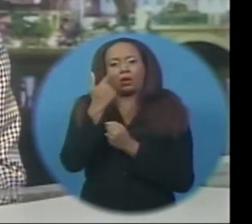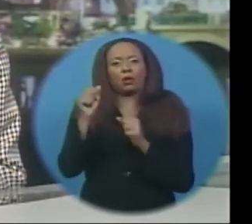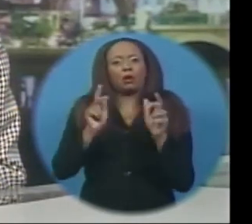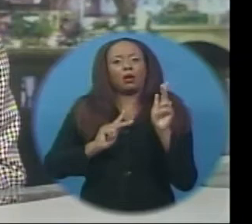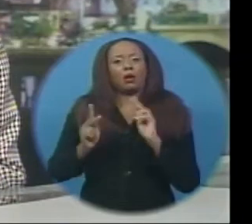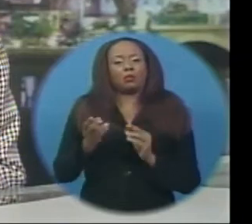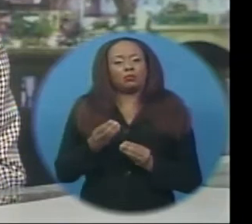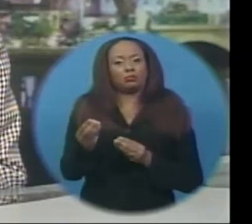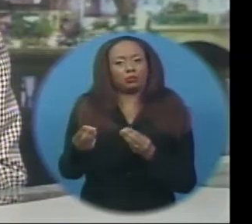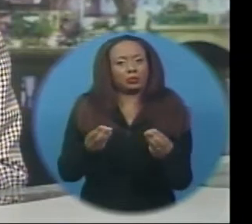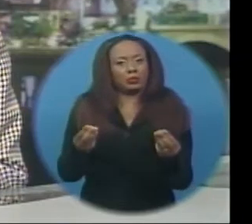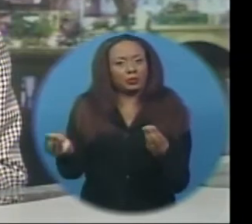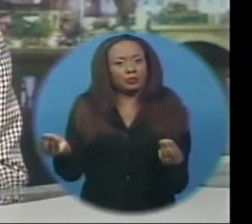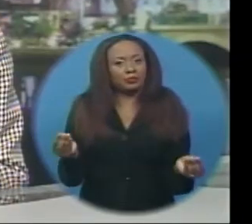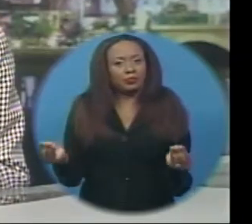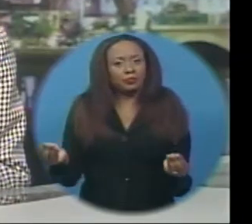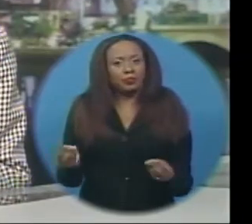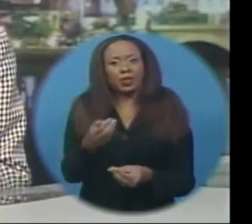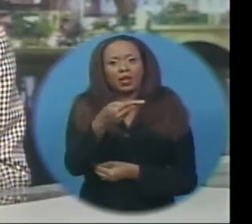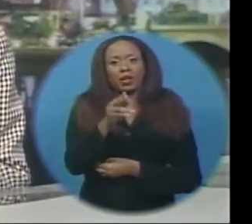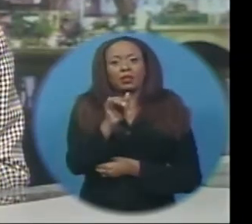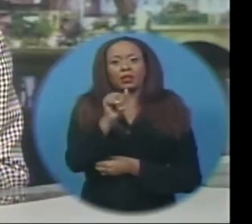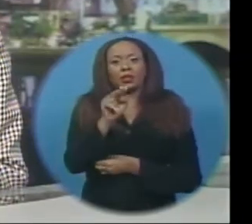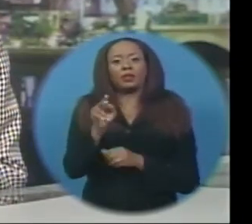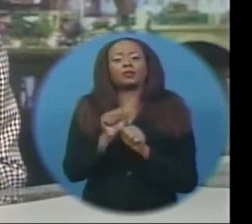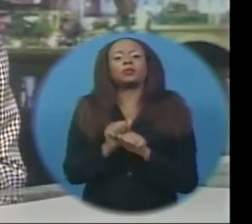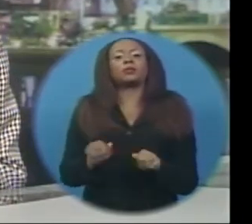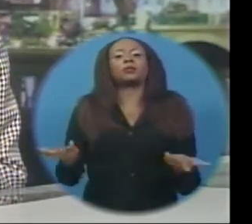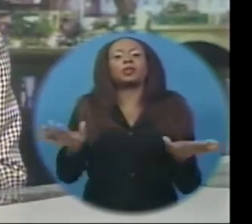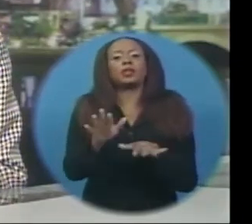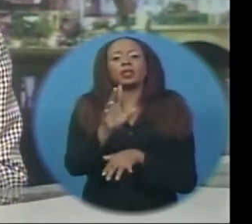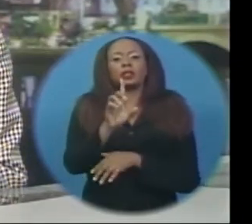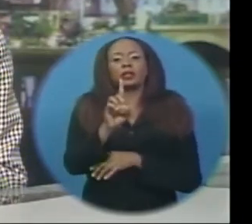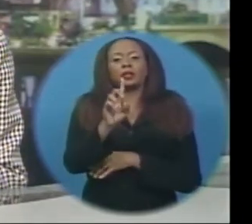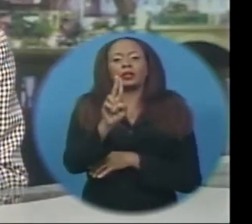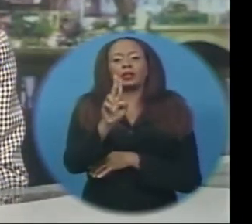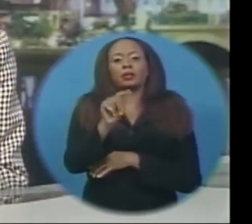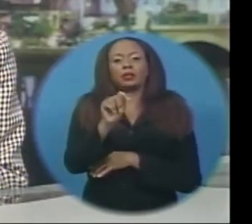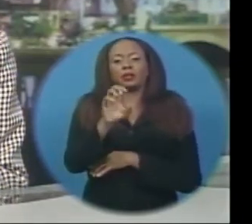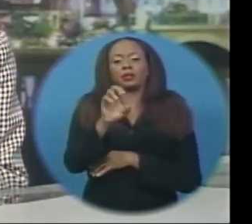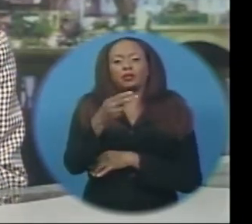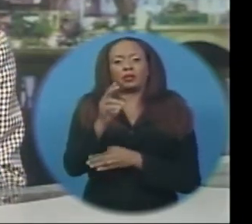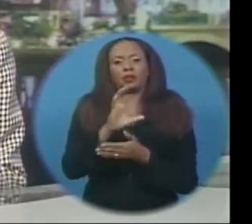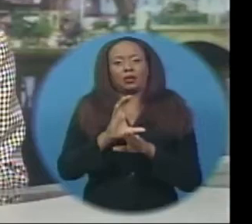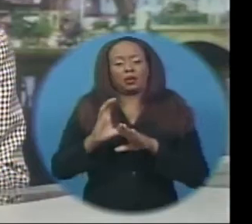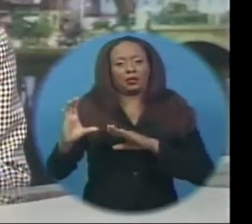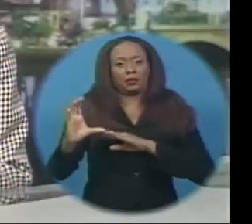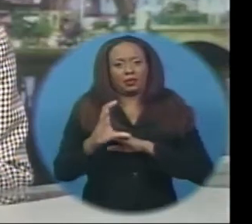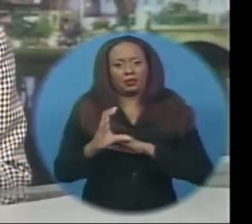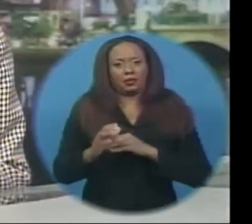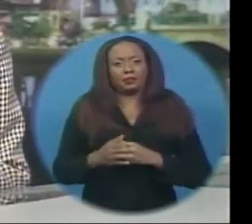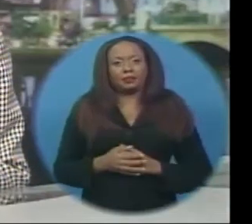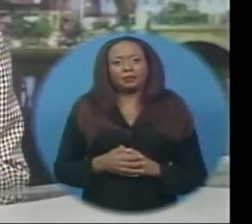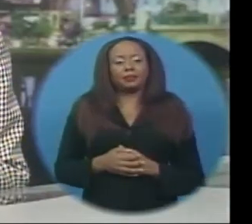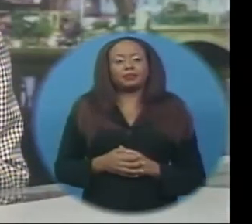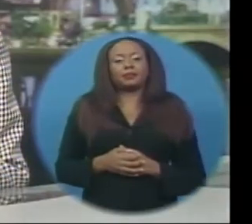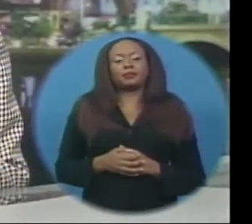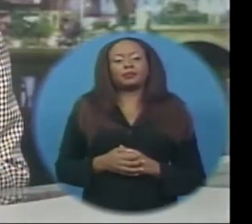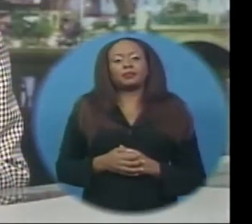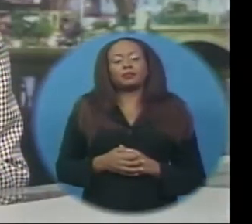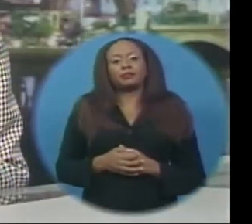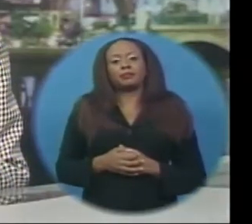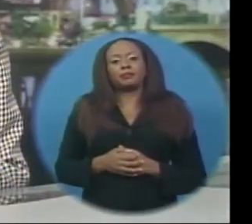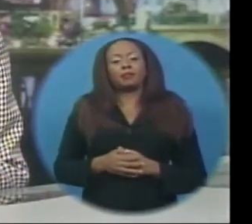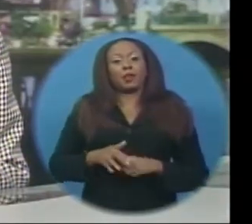donations of its members. The HIV pandemic has been expanding in the Dutch Caribbean. The British Virgin